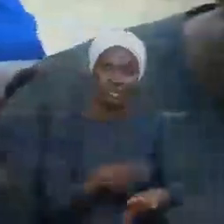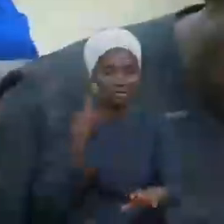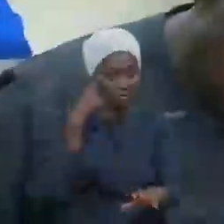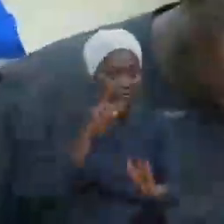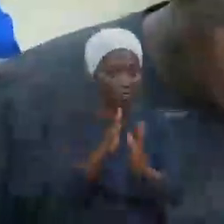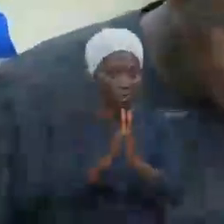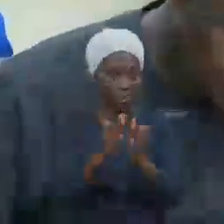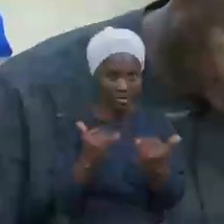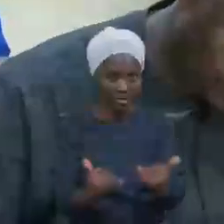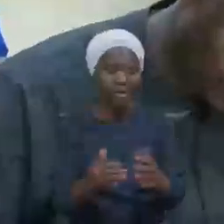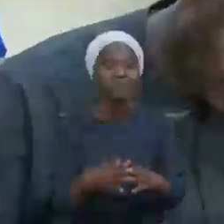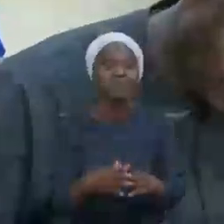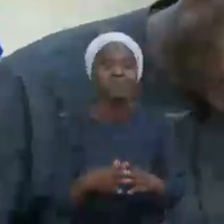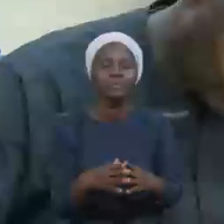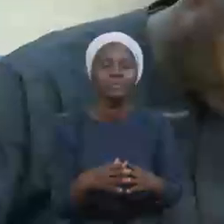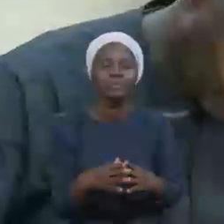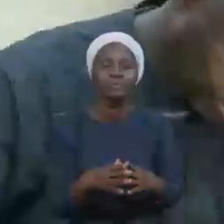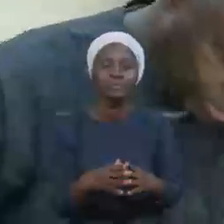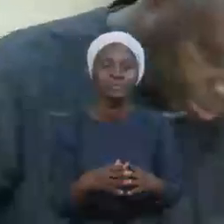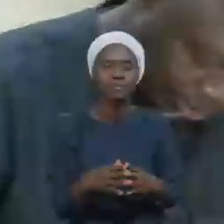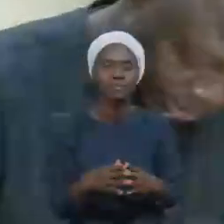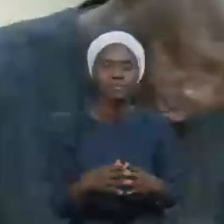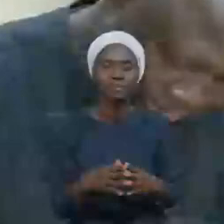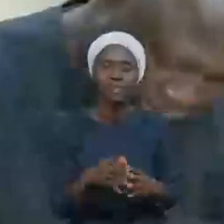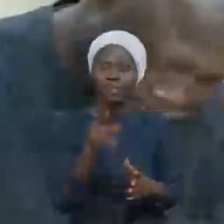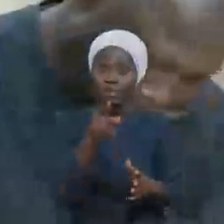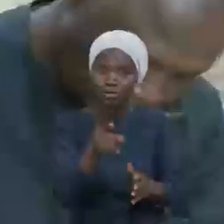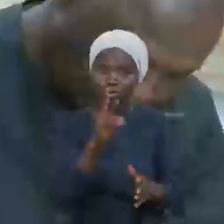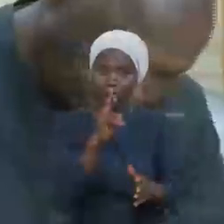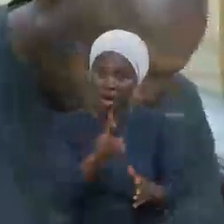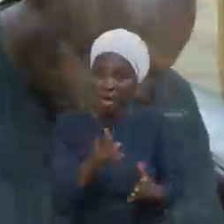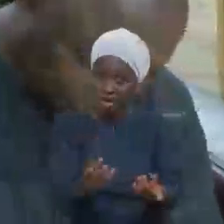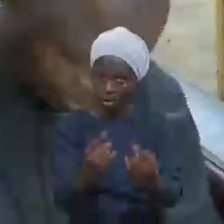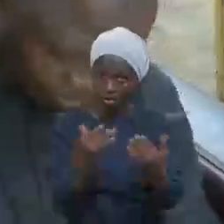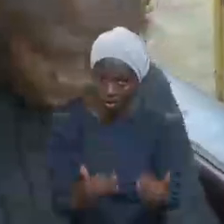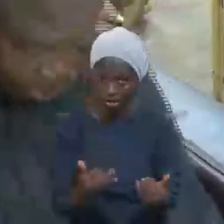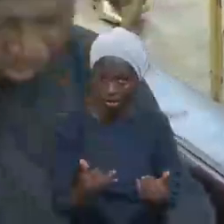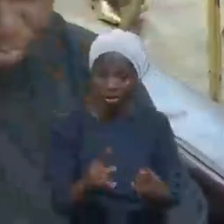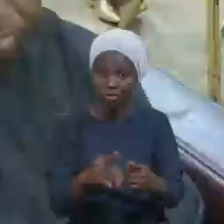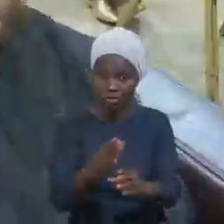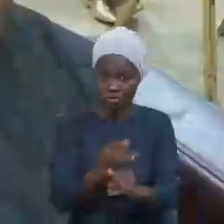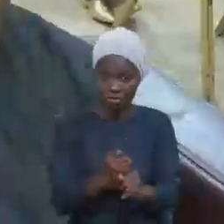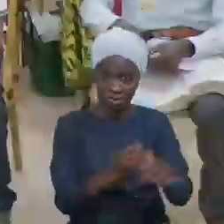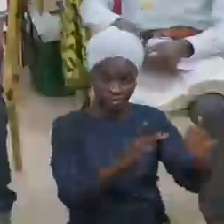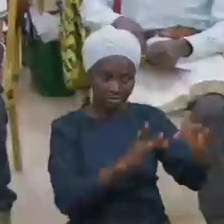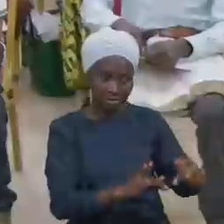closed. You're coming for the mercy of God. You realize what you've